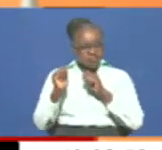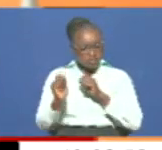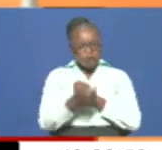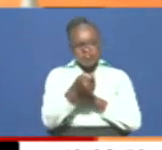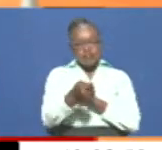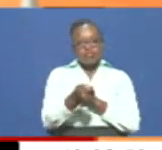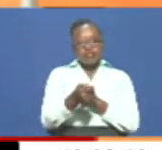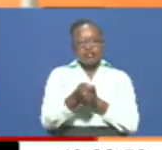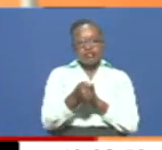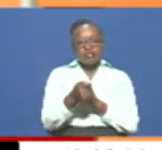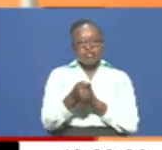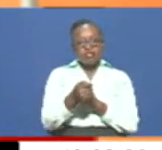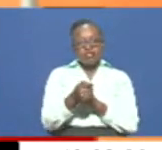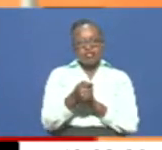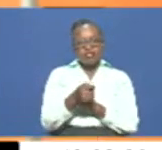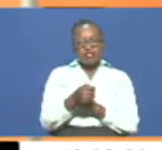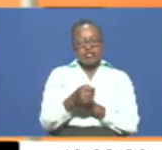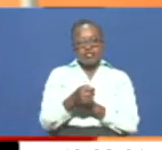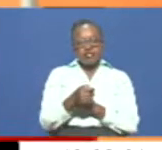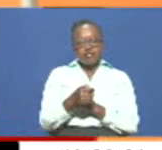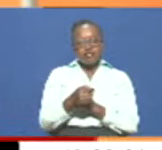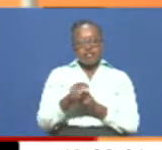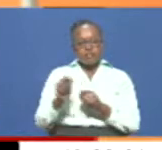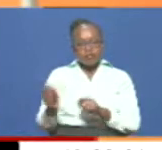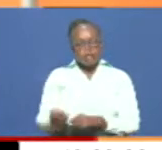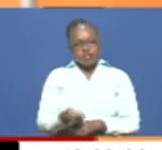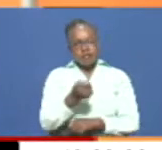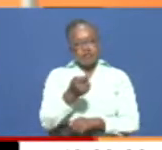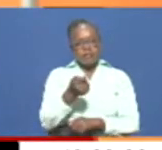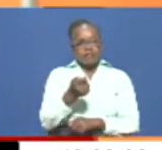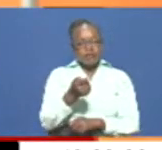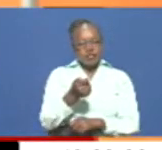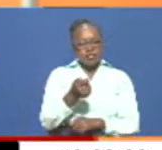Golf Federation, Kenya Golf Union, questions in regards to